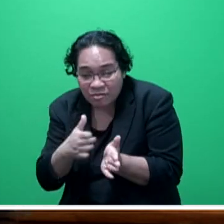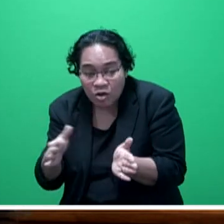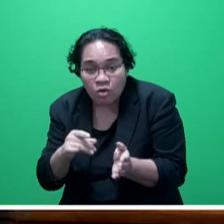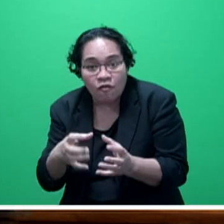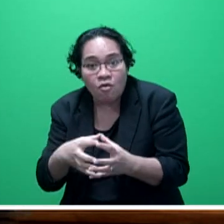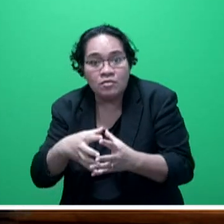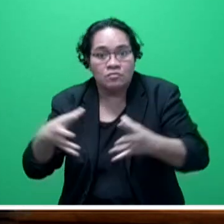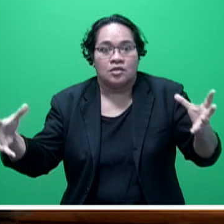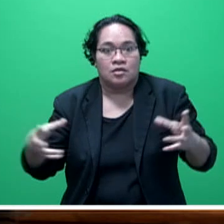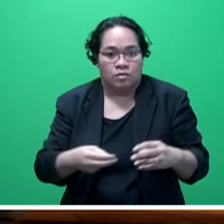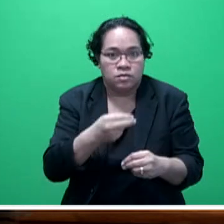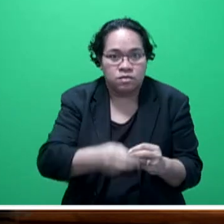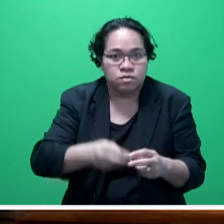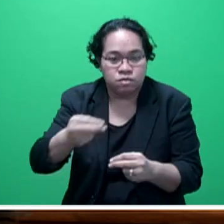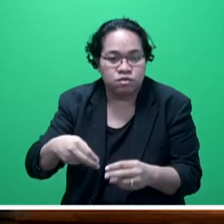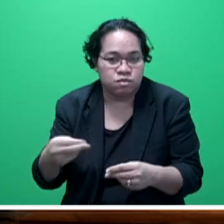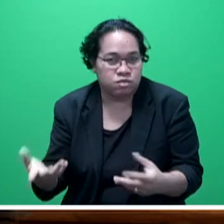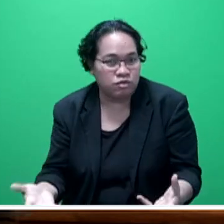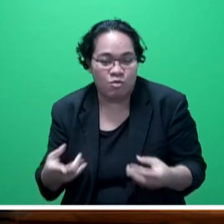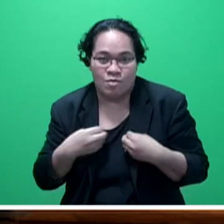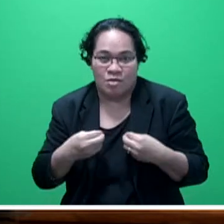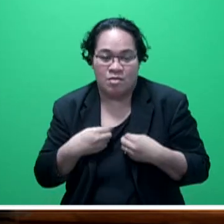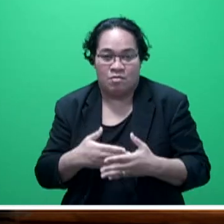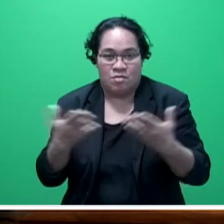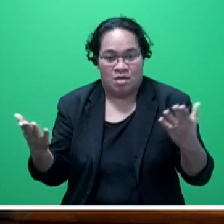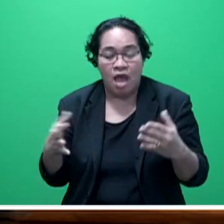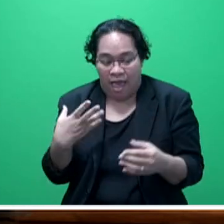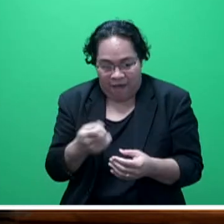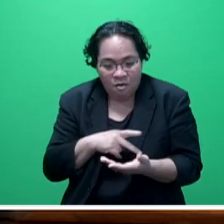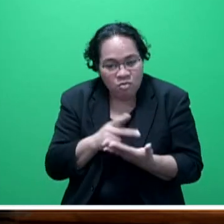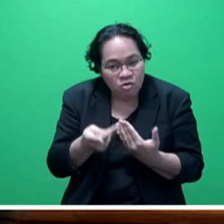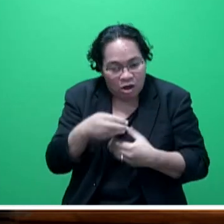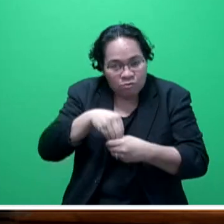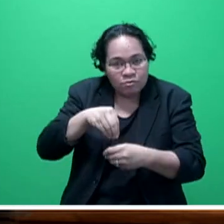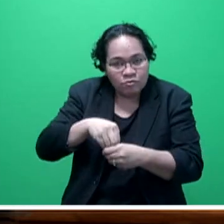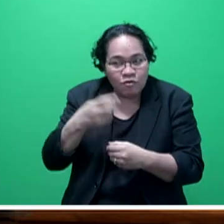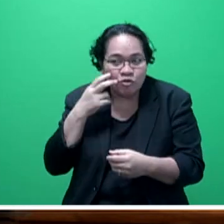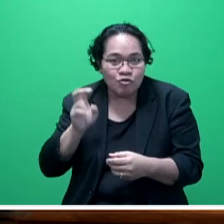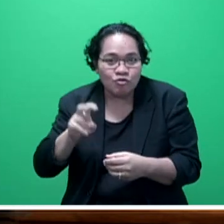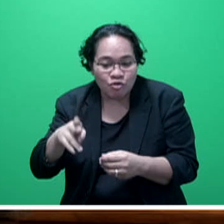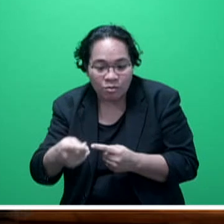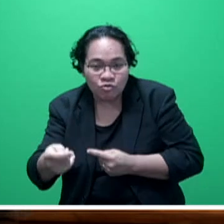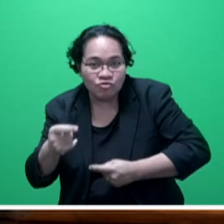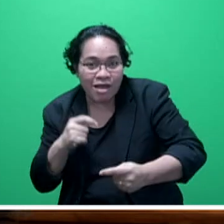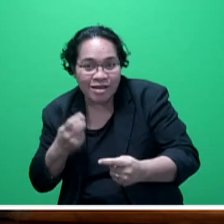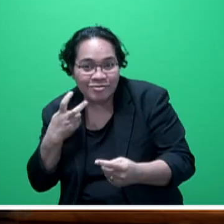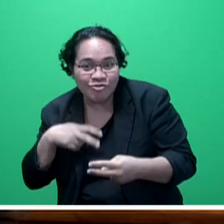production. There are programs in the Ministry of Commerce, Tourism, Trade and Transport